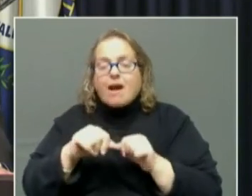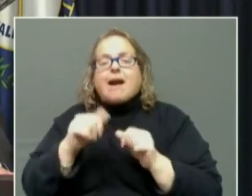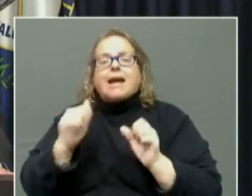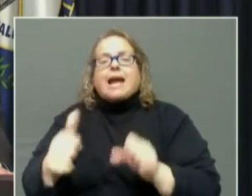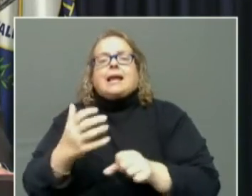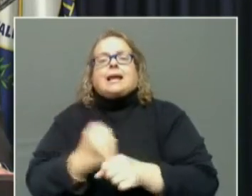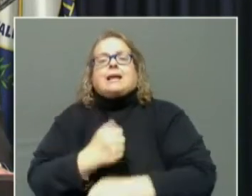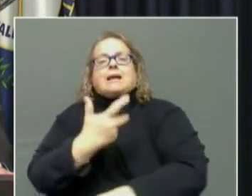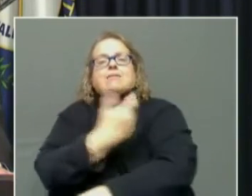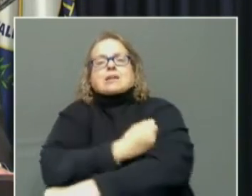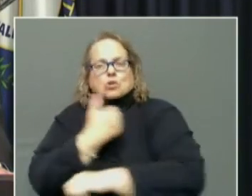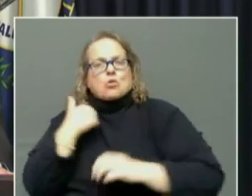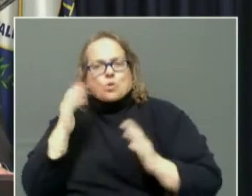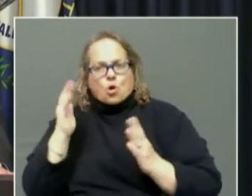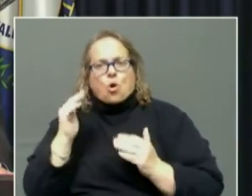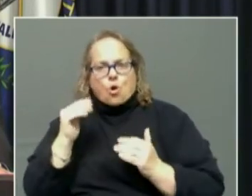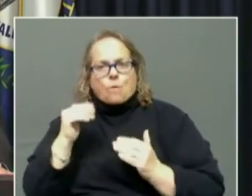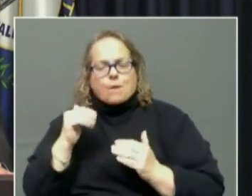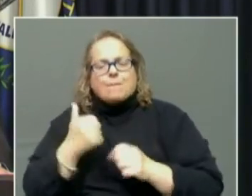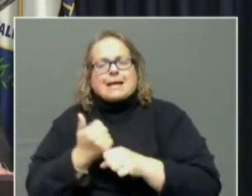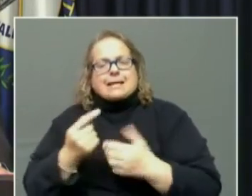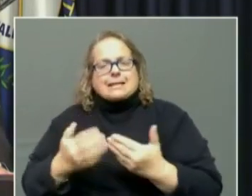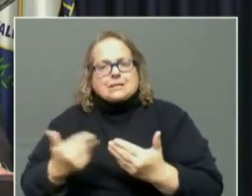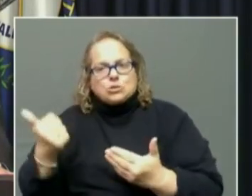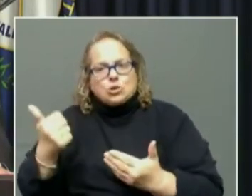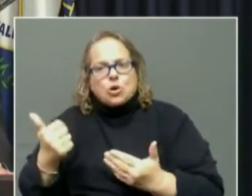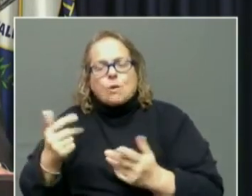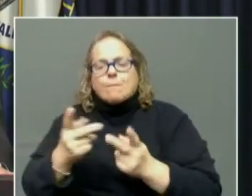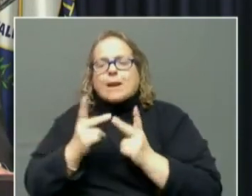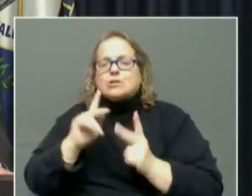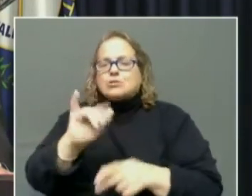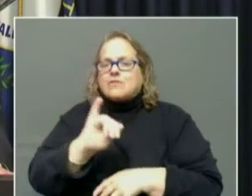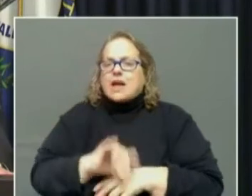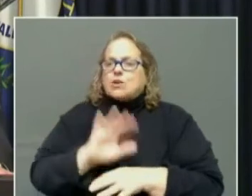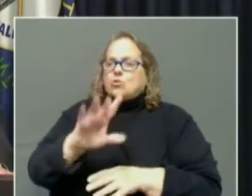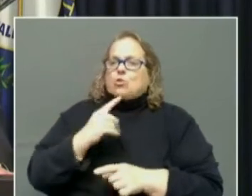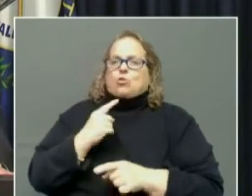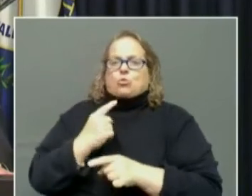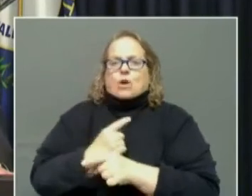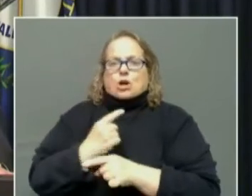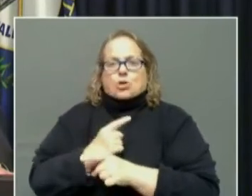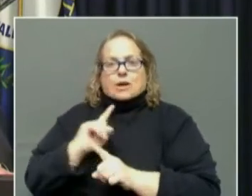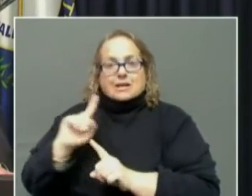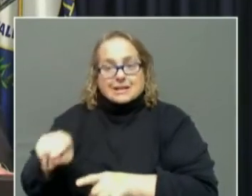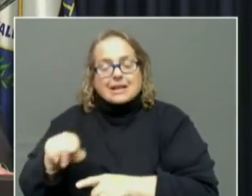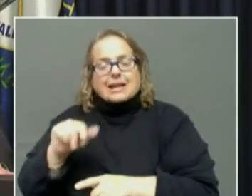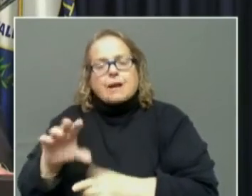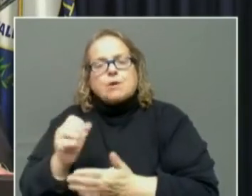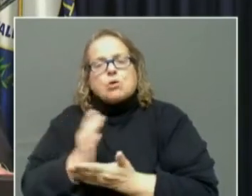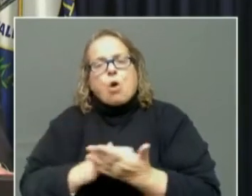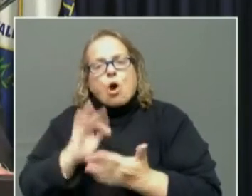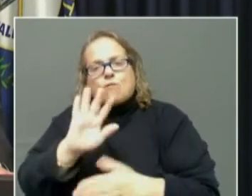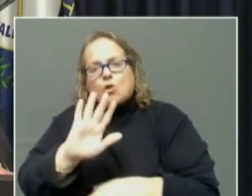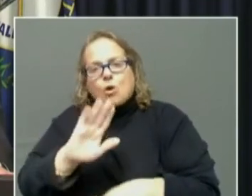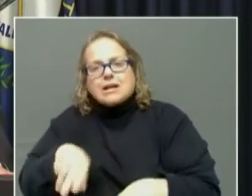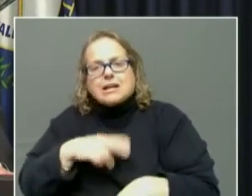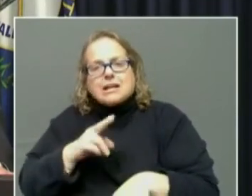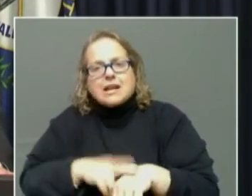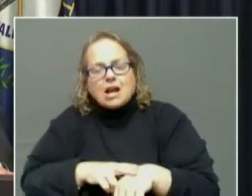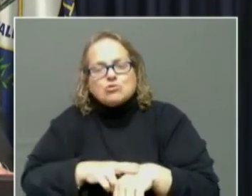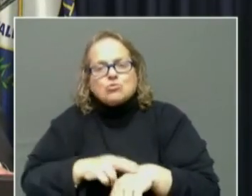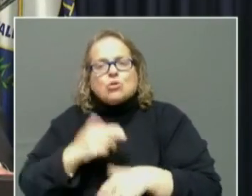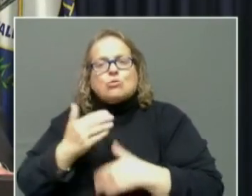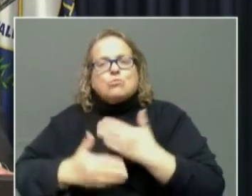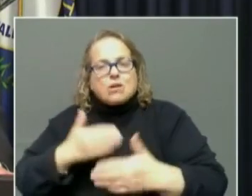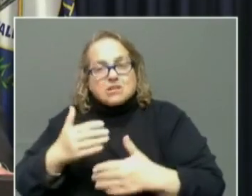one of these vaccines. Places that you routinely go, that it can be a part of your natural rhythm. Now, I will say